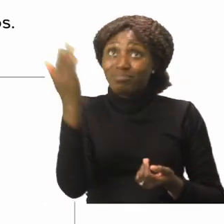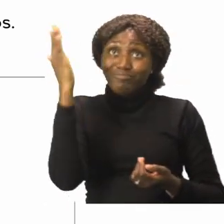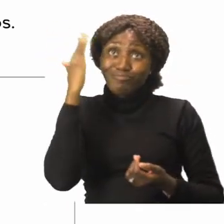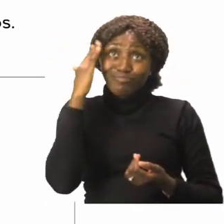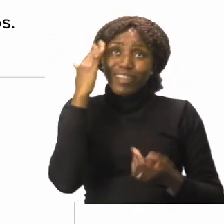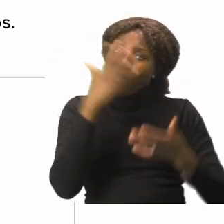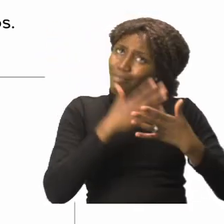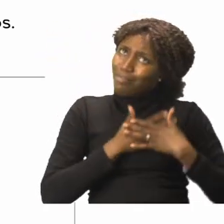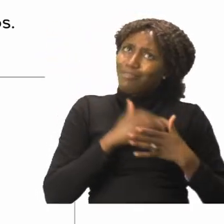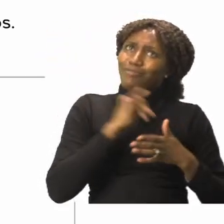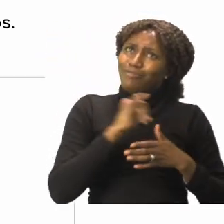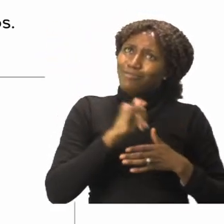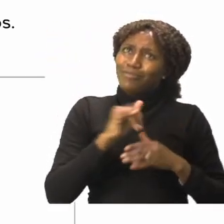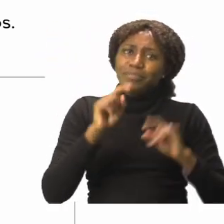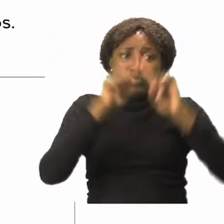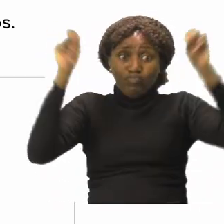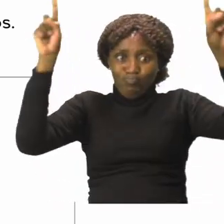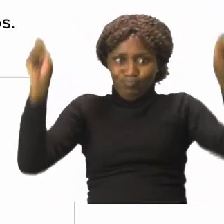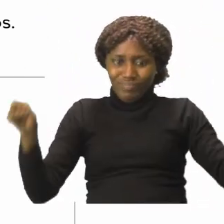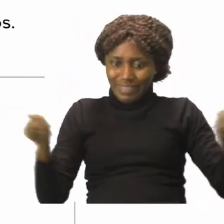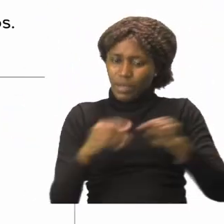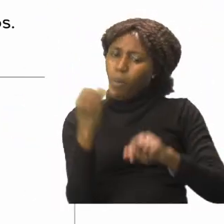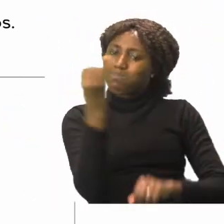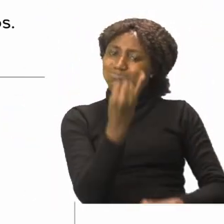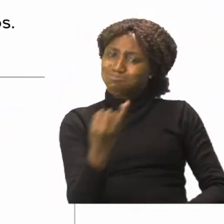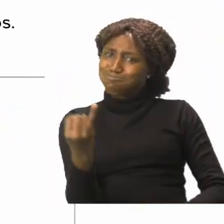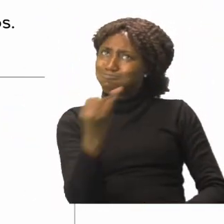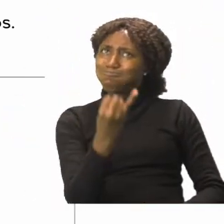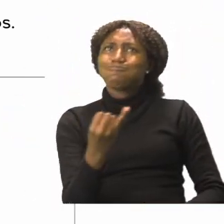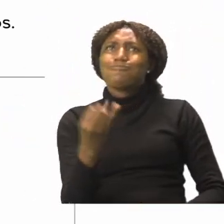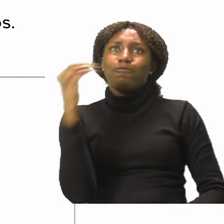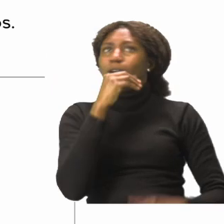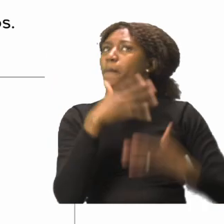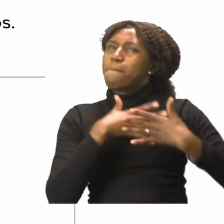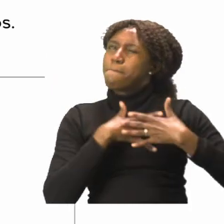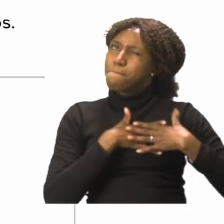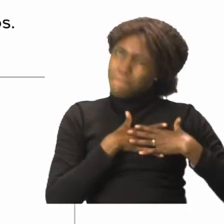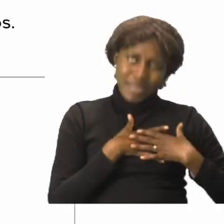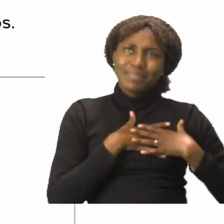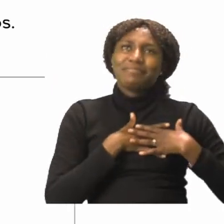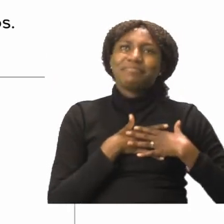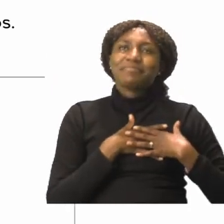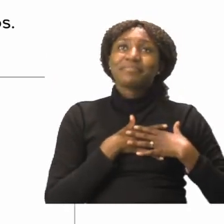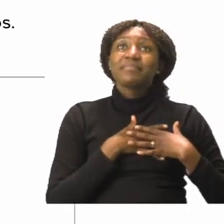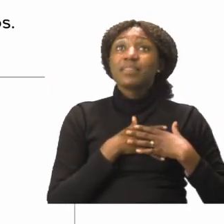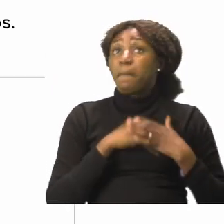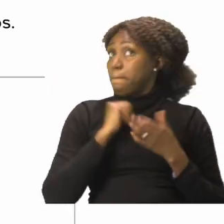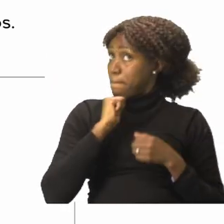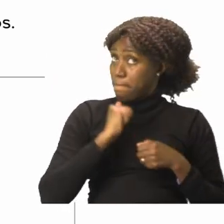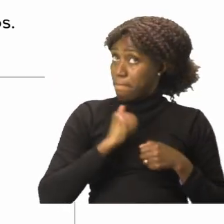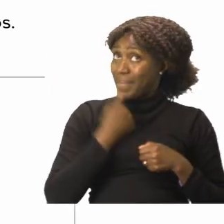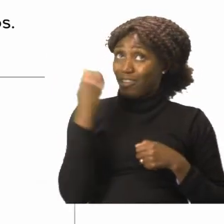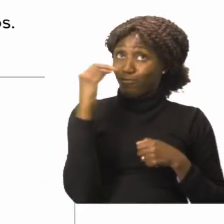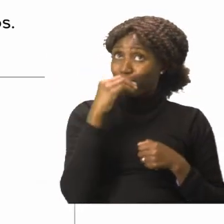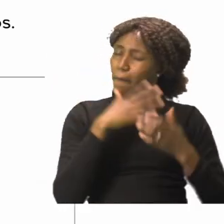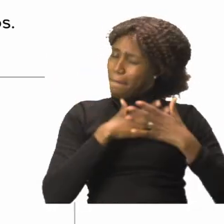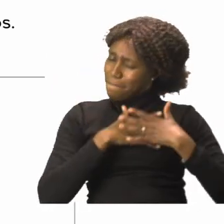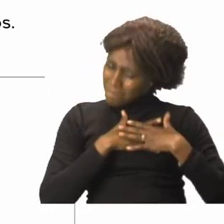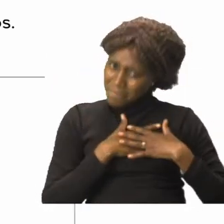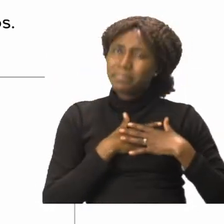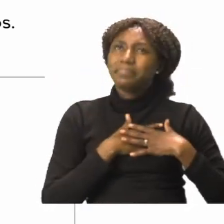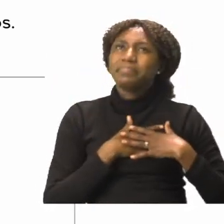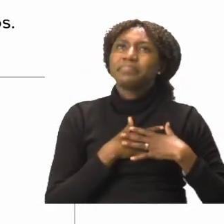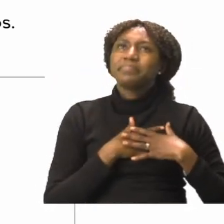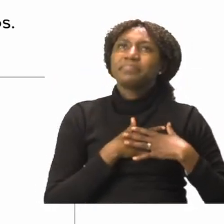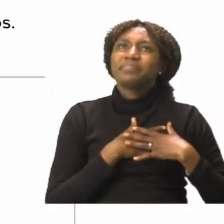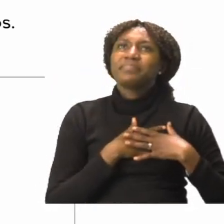whole space to draw your favorite food. My favorite food, boys and girls,